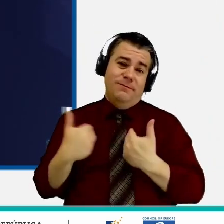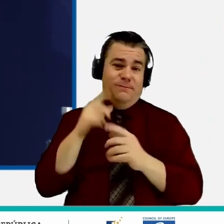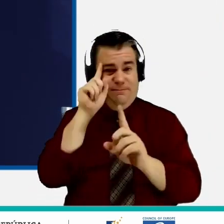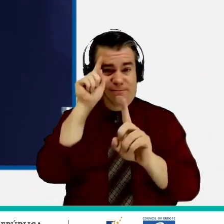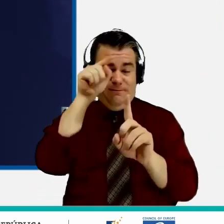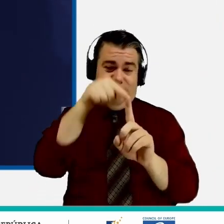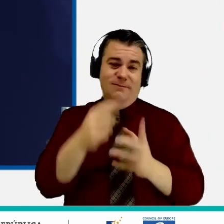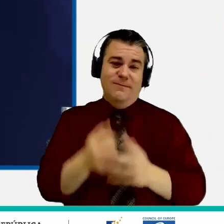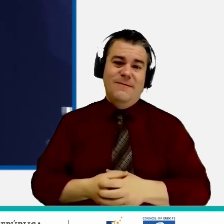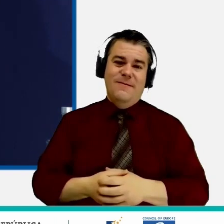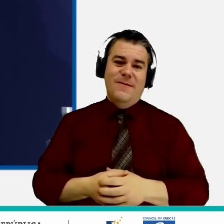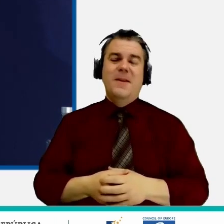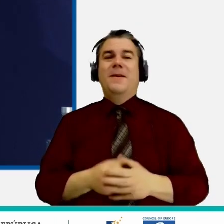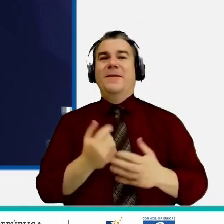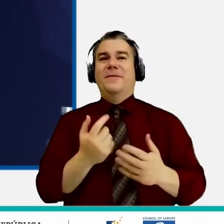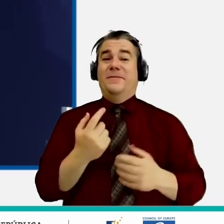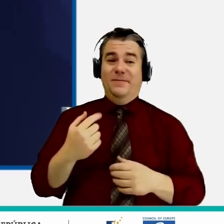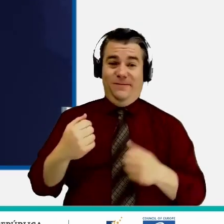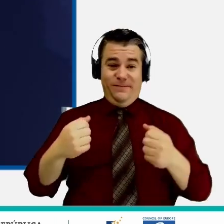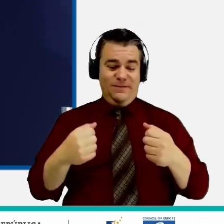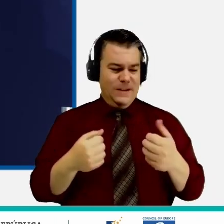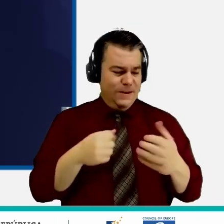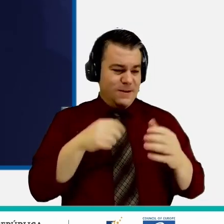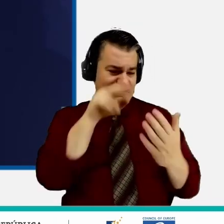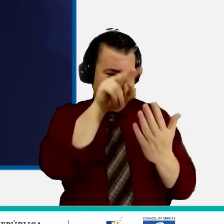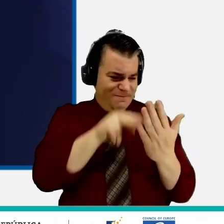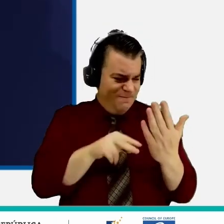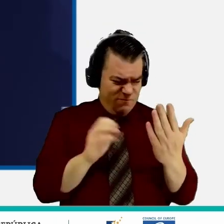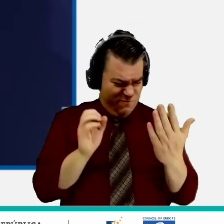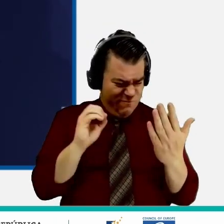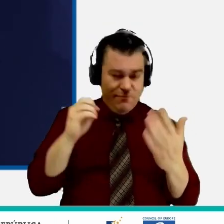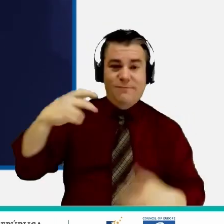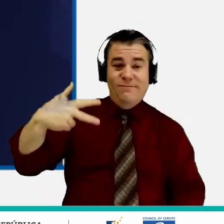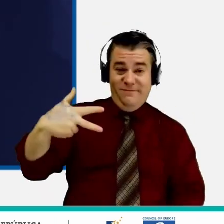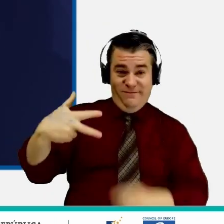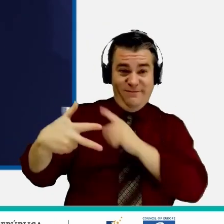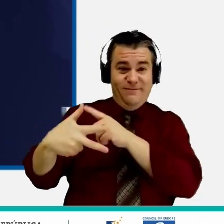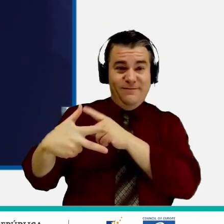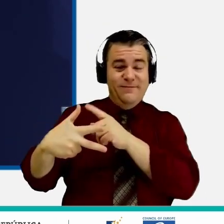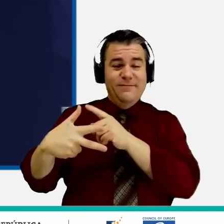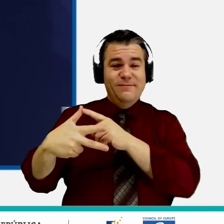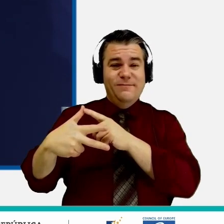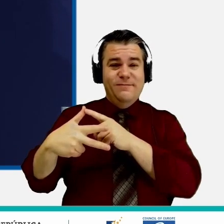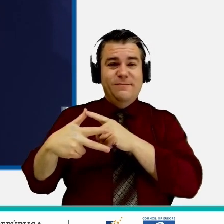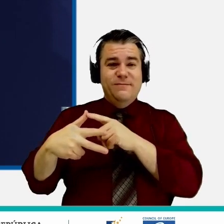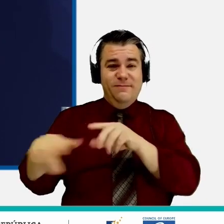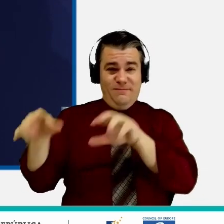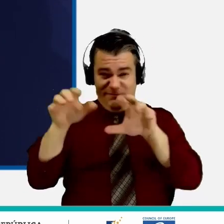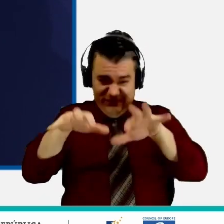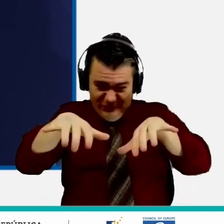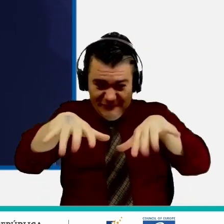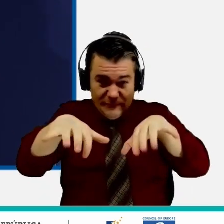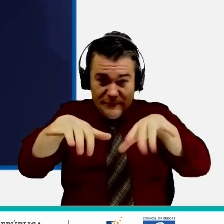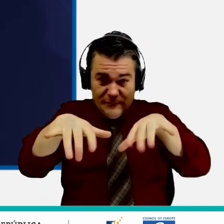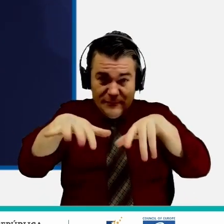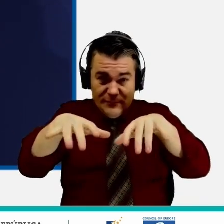And then what is missing? So one point is cybersecurity. I think that needs more attention. I think